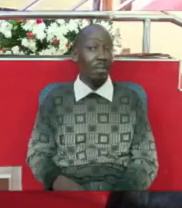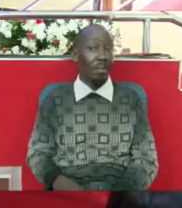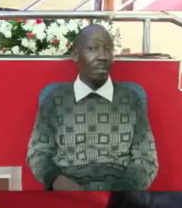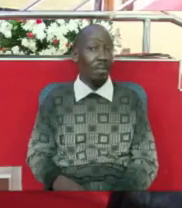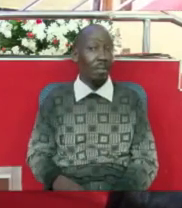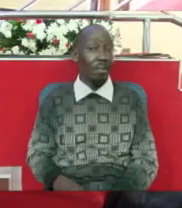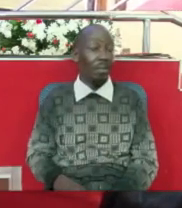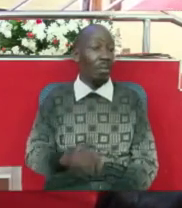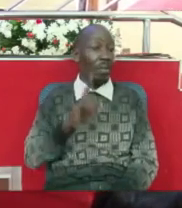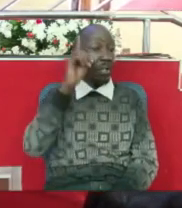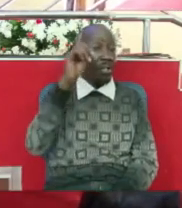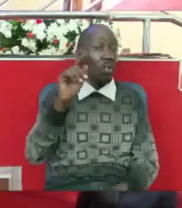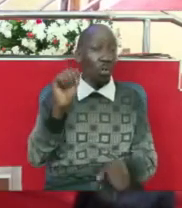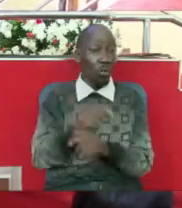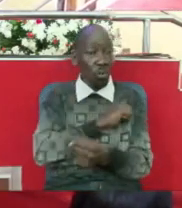Does he destroy?